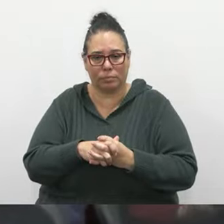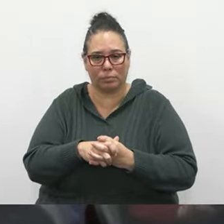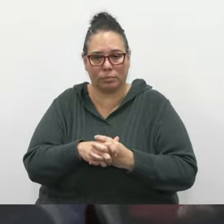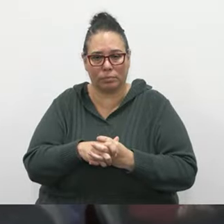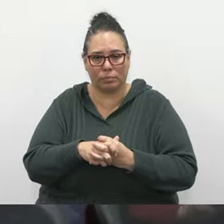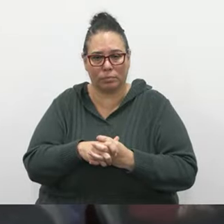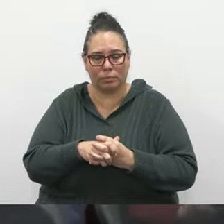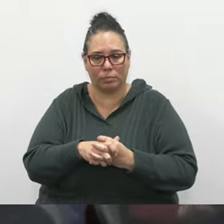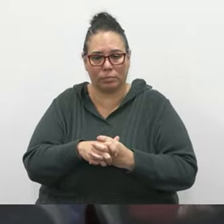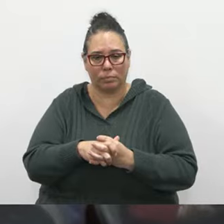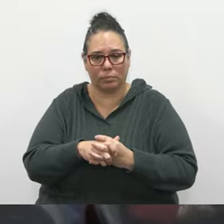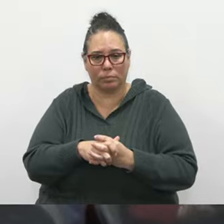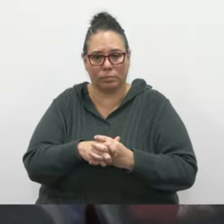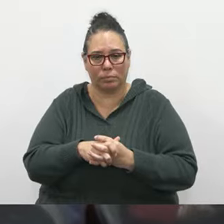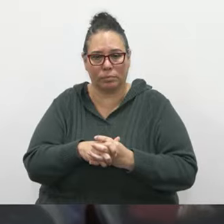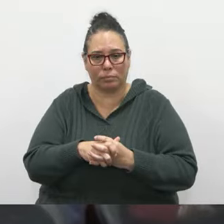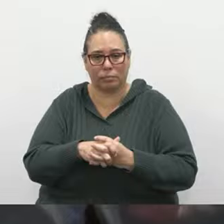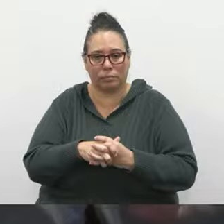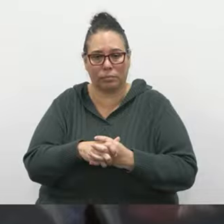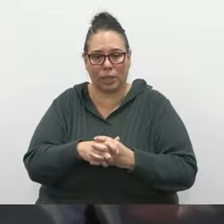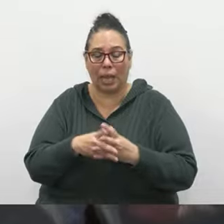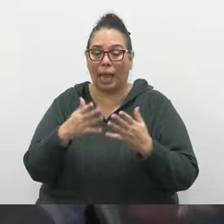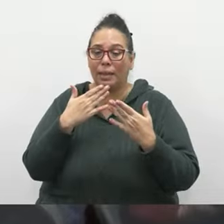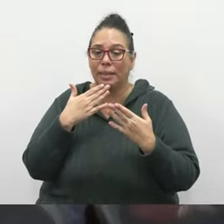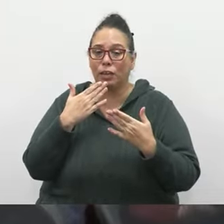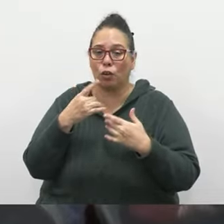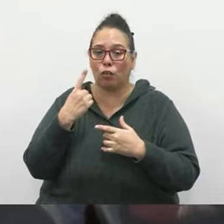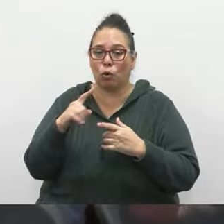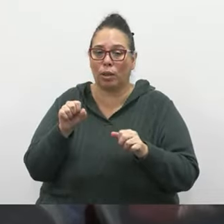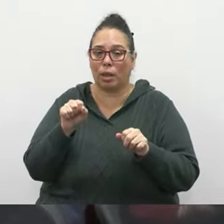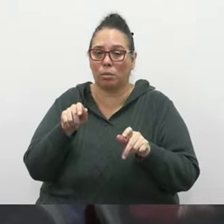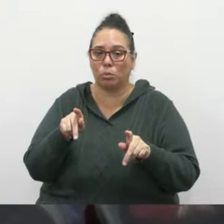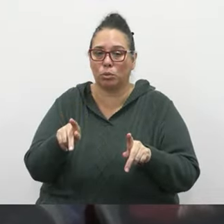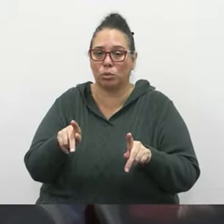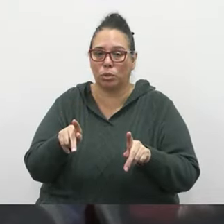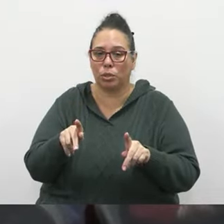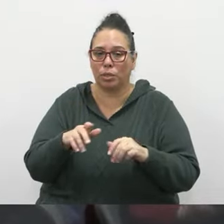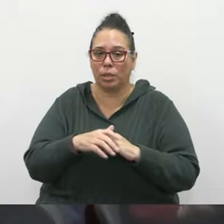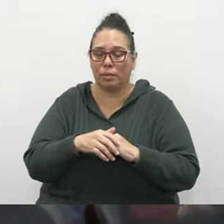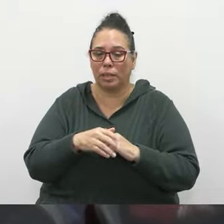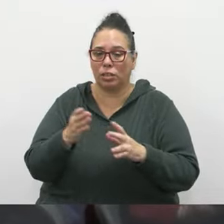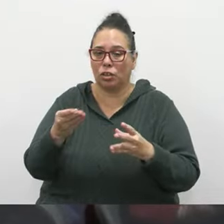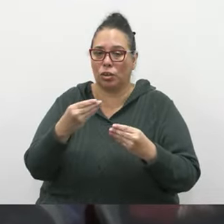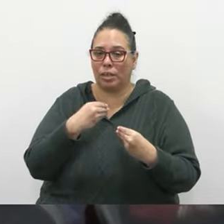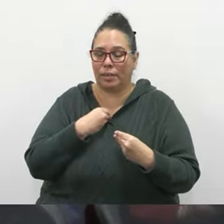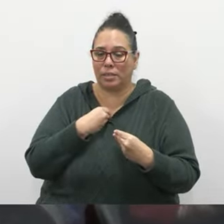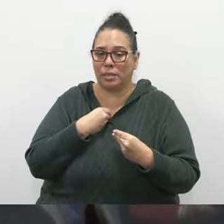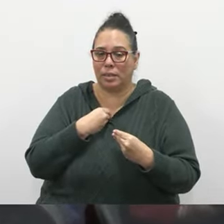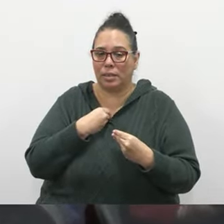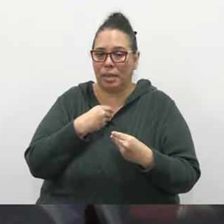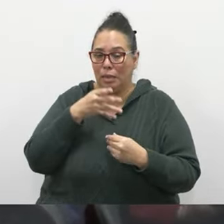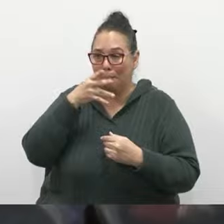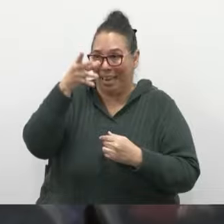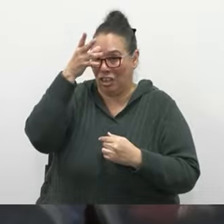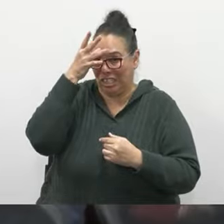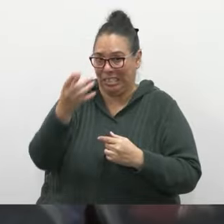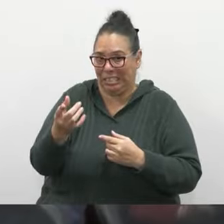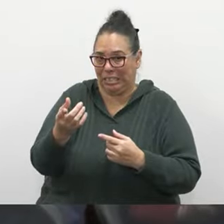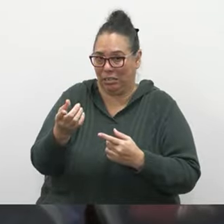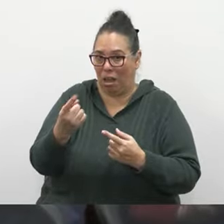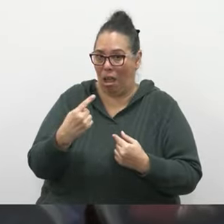de nuestros hijos. And thank you for the opportunity that you give us, parents, to come